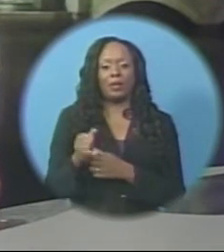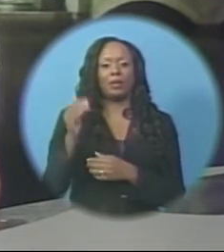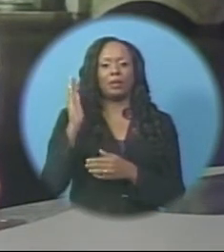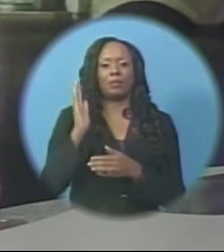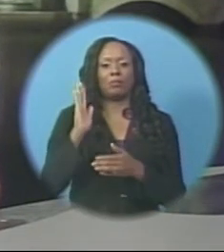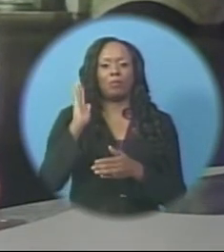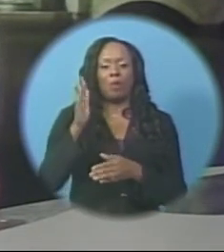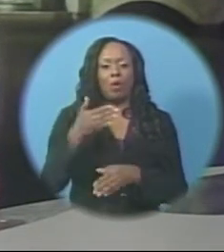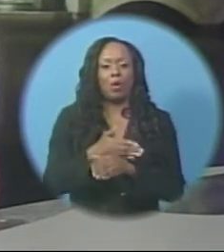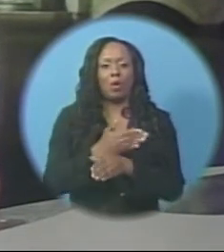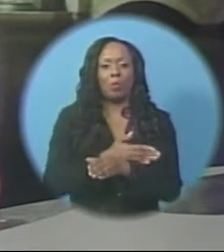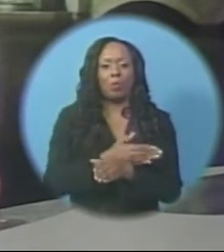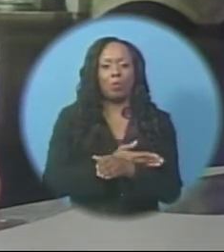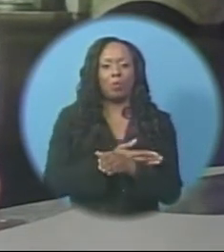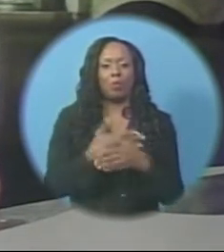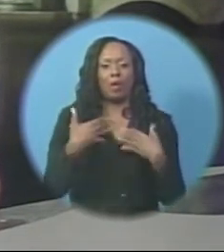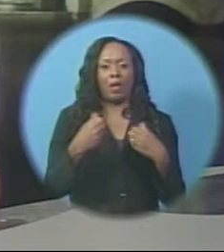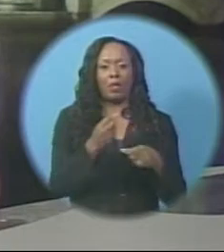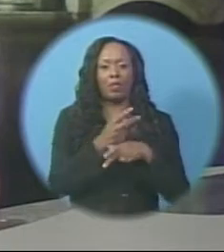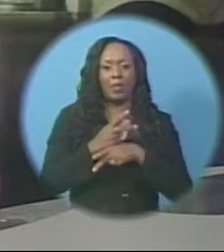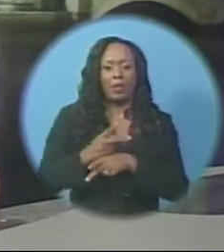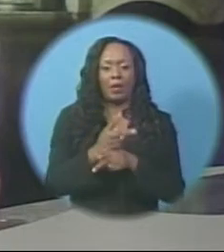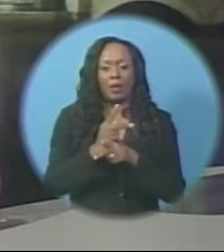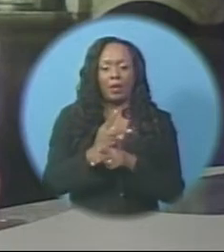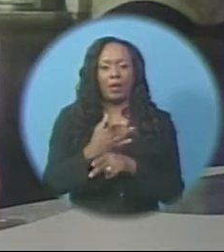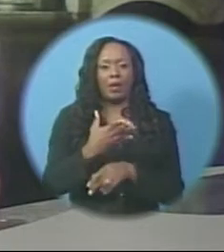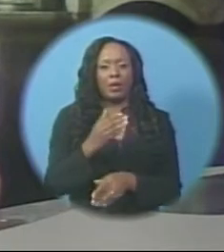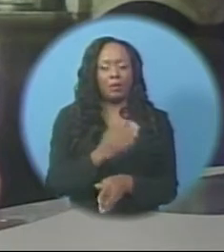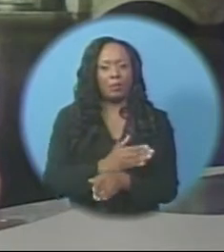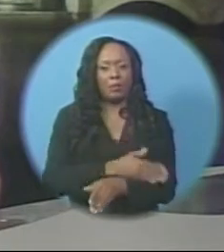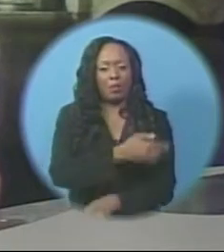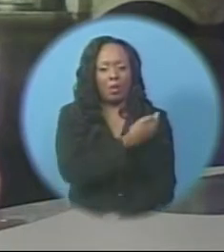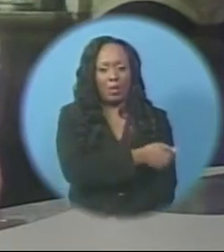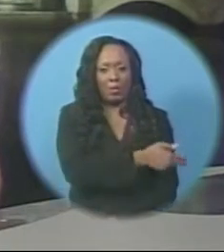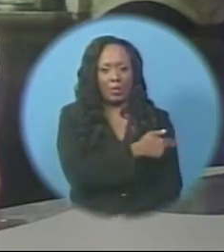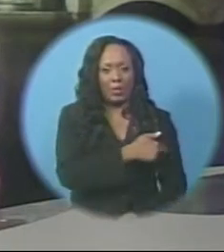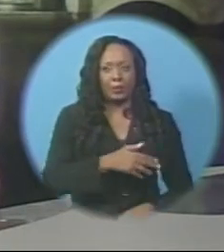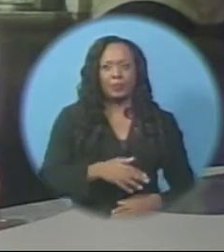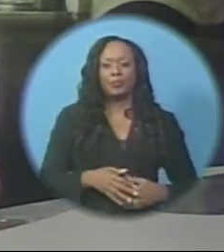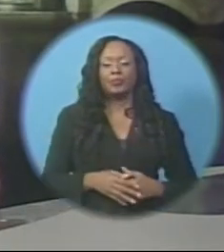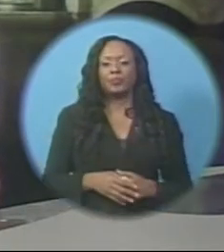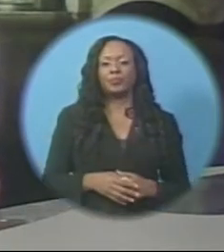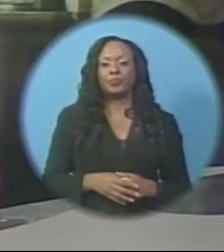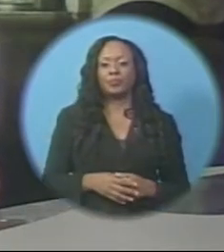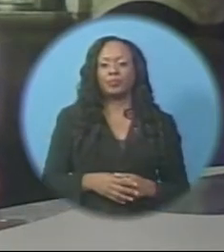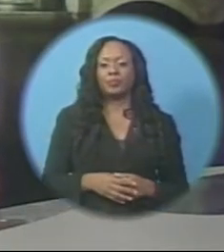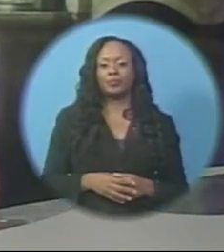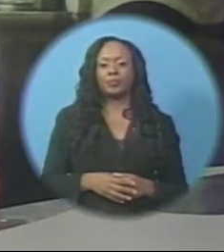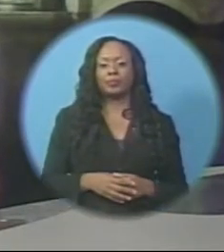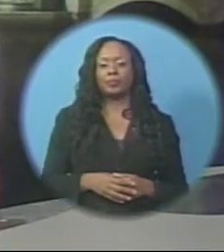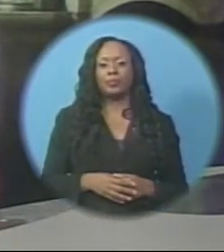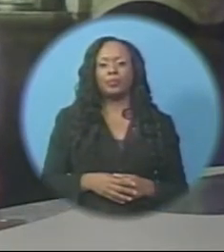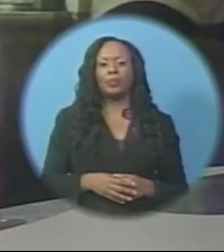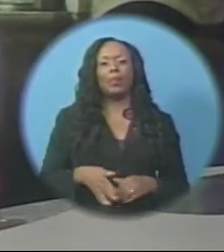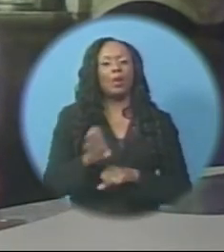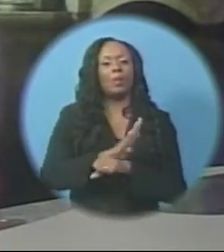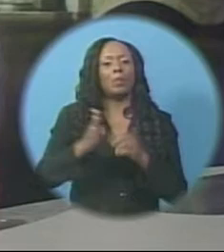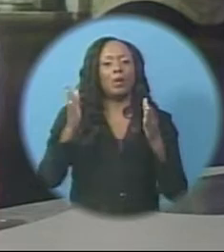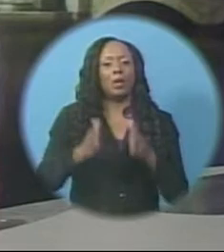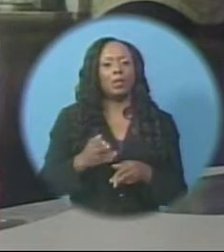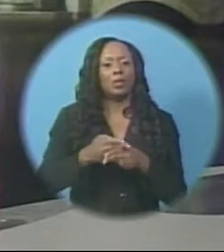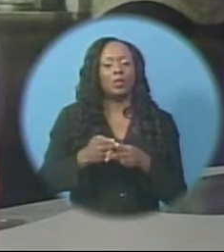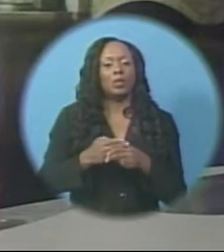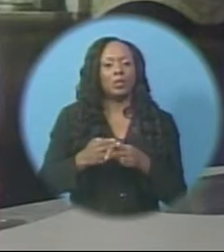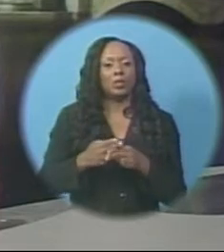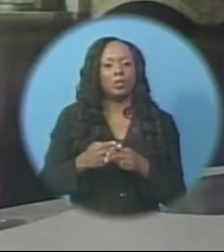help finance care and improve the Queen Elizabeth Hospital. While Barbadians could soon be joining visitors in spending